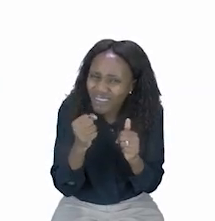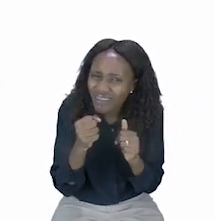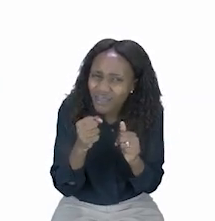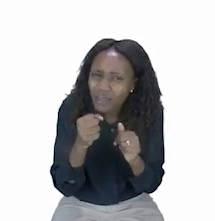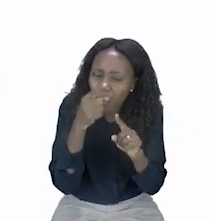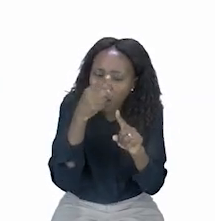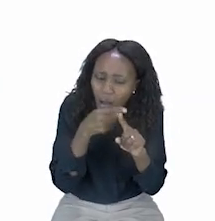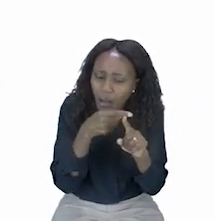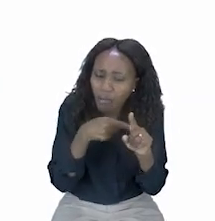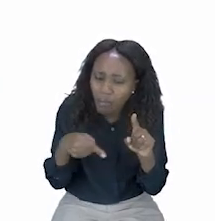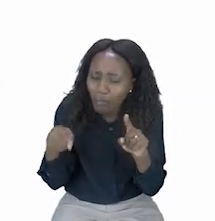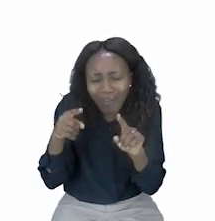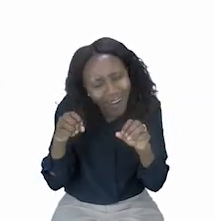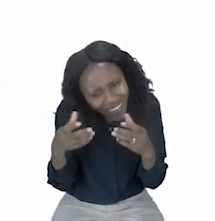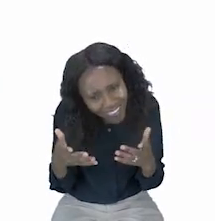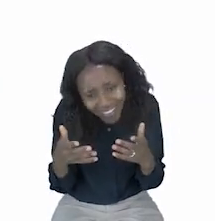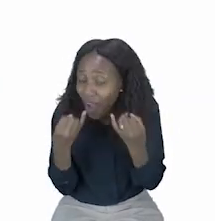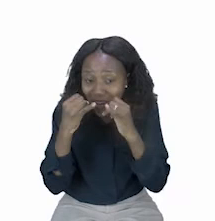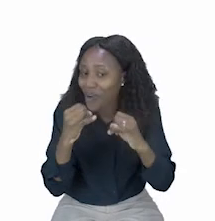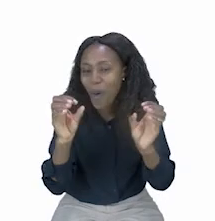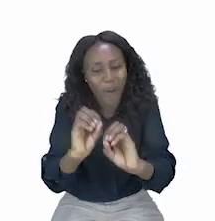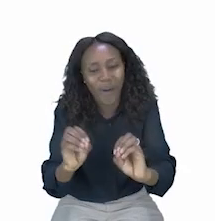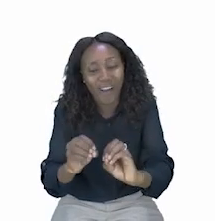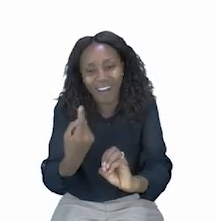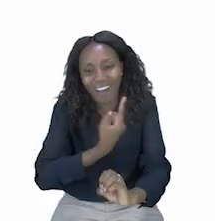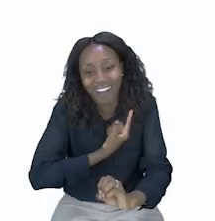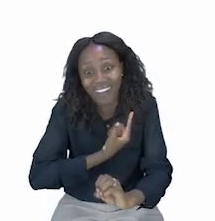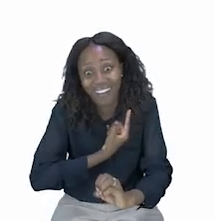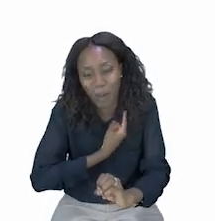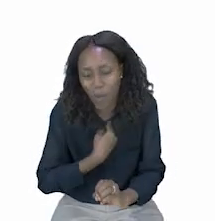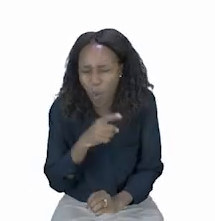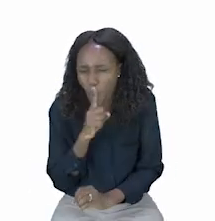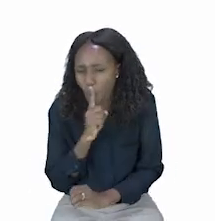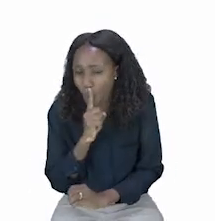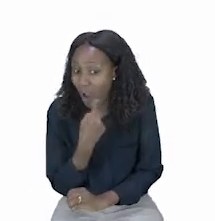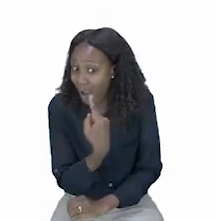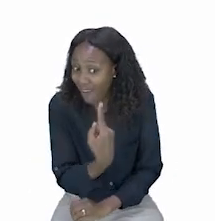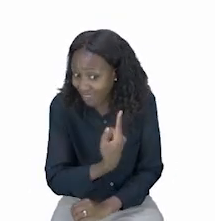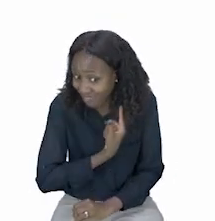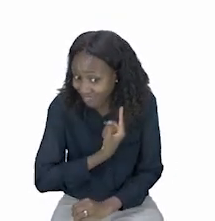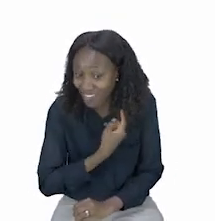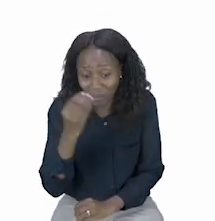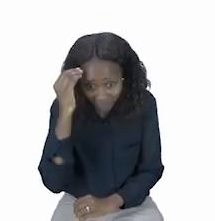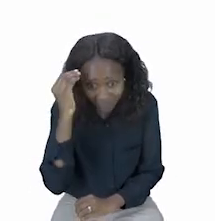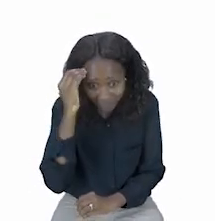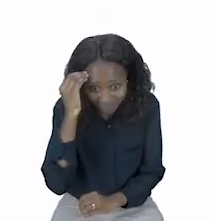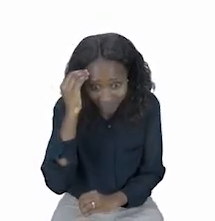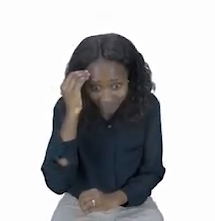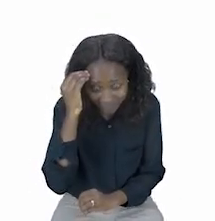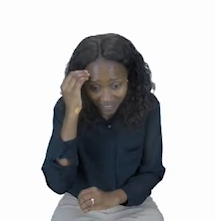many? I'm not going to tell you. I'm going to keep quiet. But I can already tell you